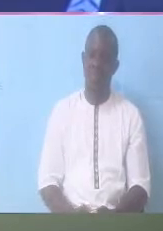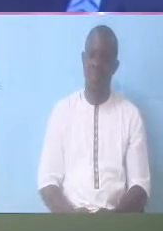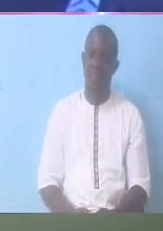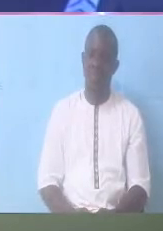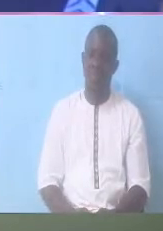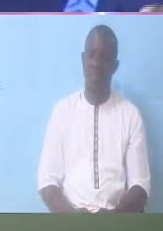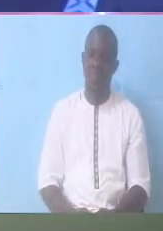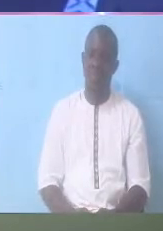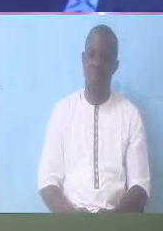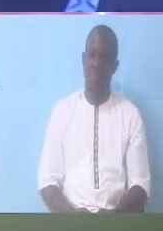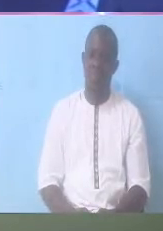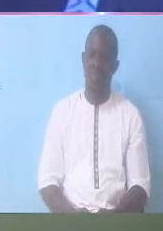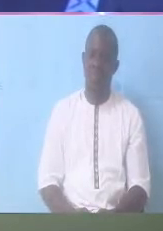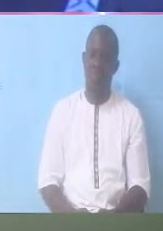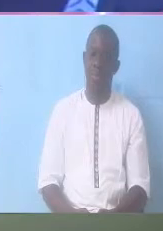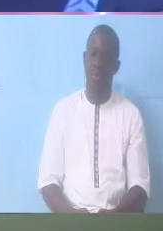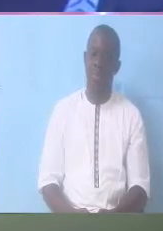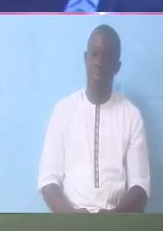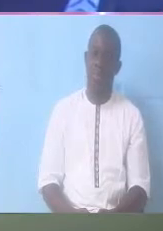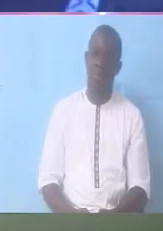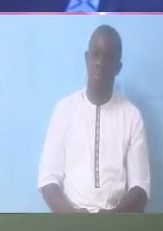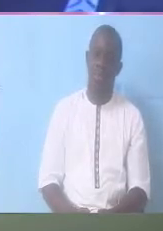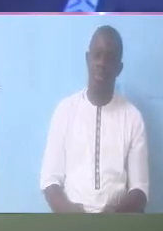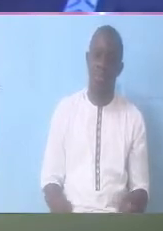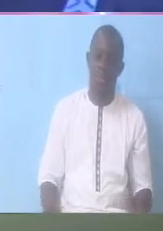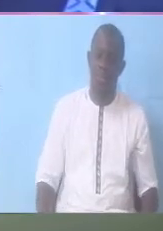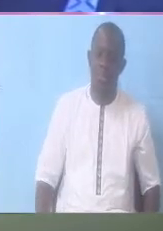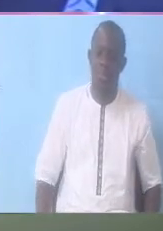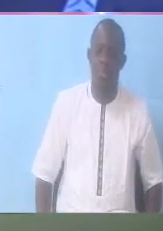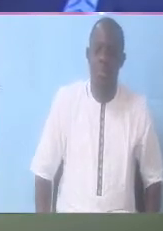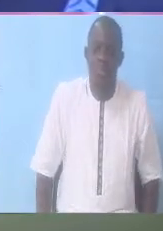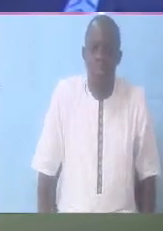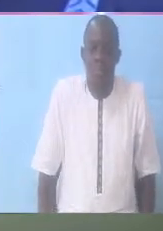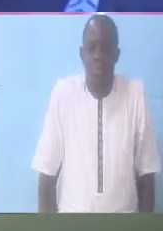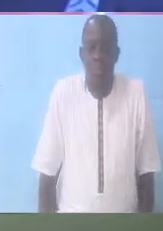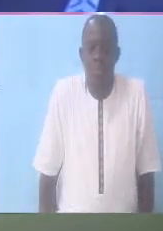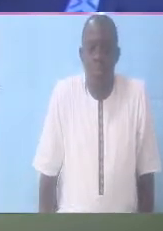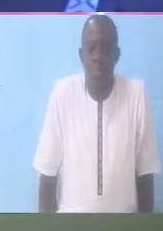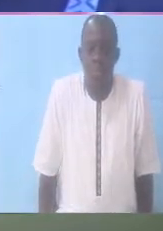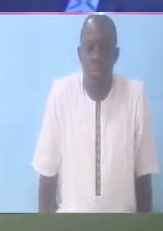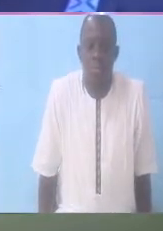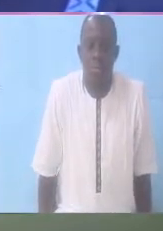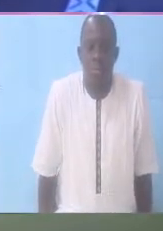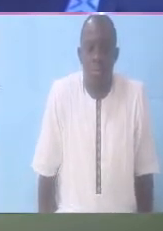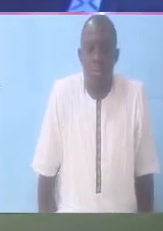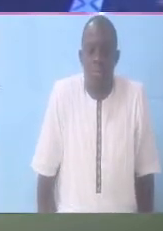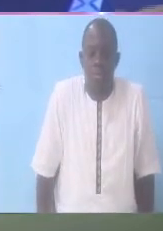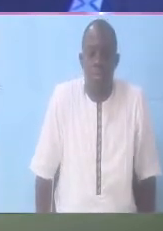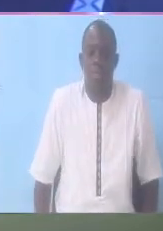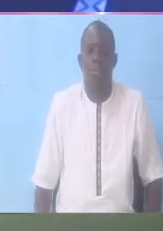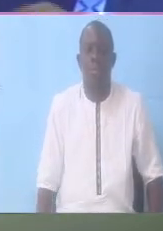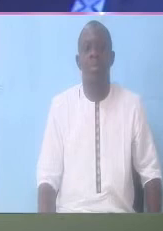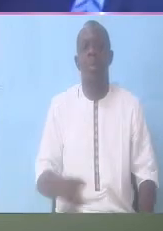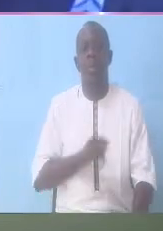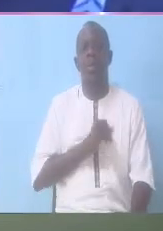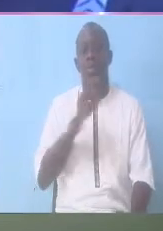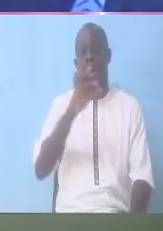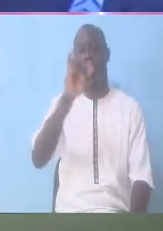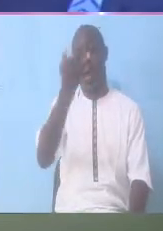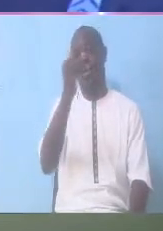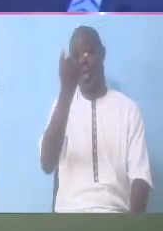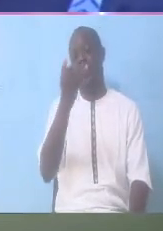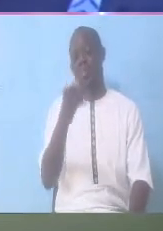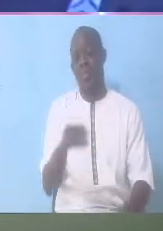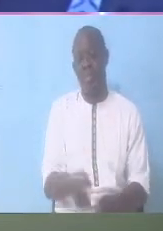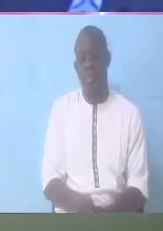Yeah, go ahead. Yeah. Do you want me to come up, sir? Well, I want you to confirm. Yes, because, you know, like, let me say this. Because when you